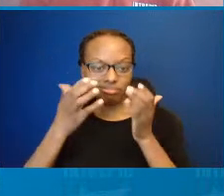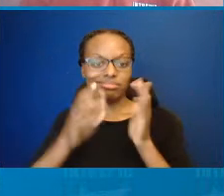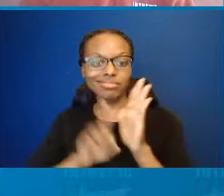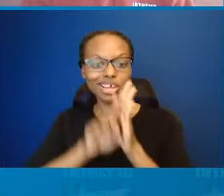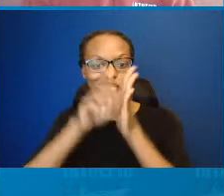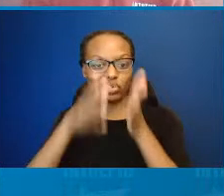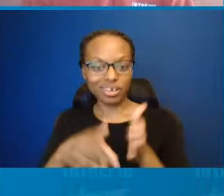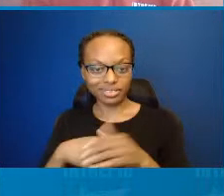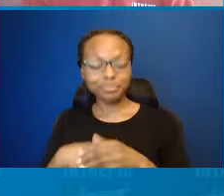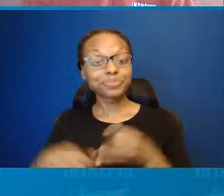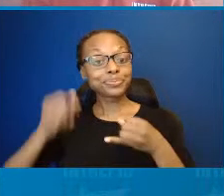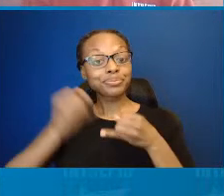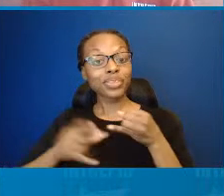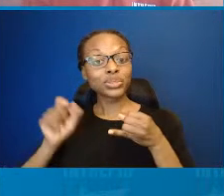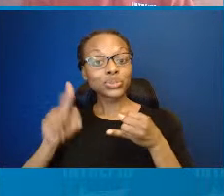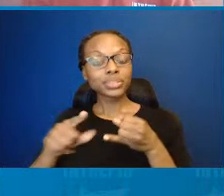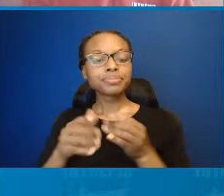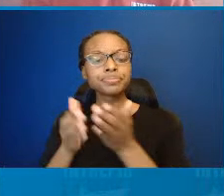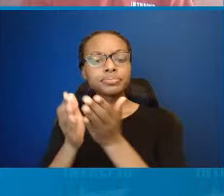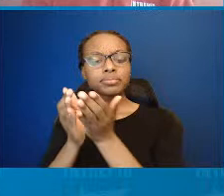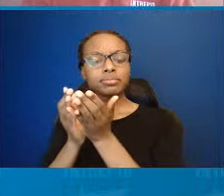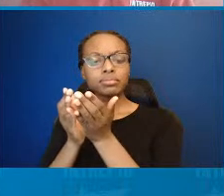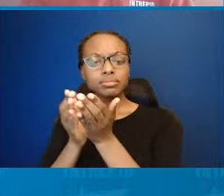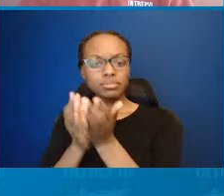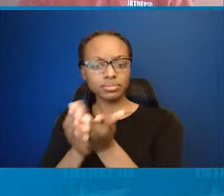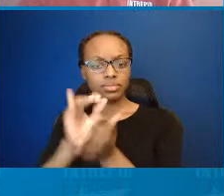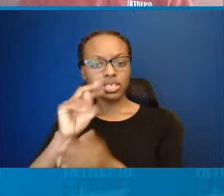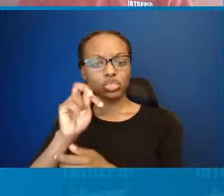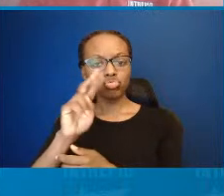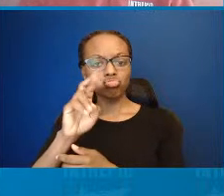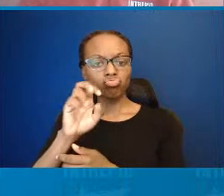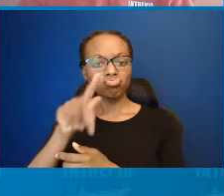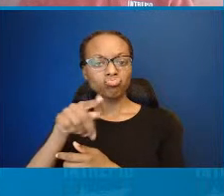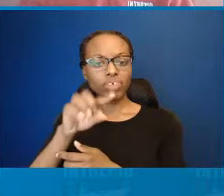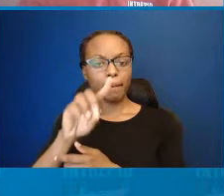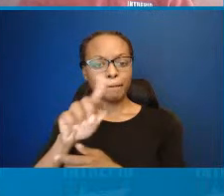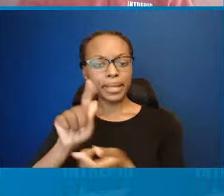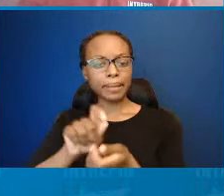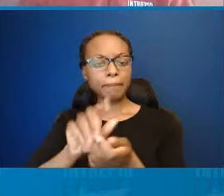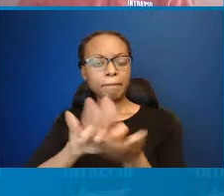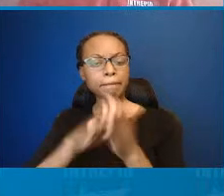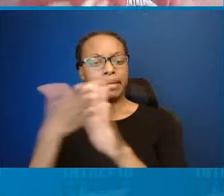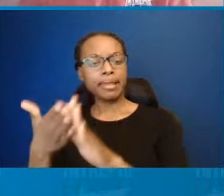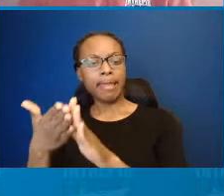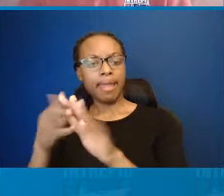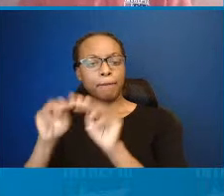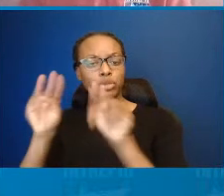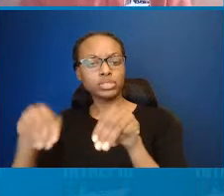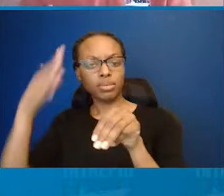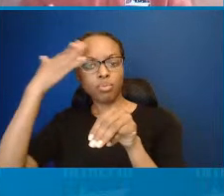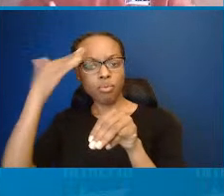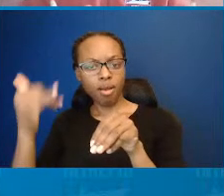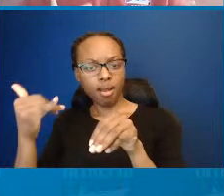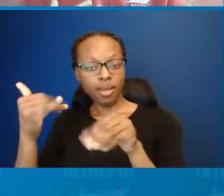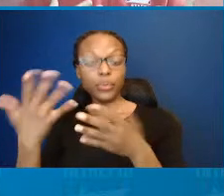Last question. Why was the Intrepid converted to a museum? Well, our founders, Zachary and Elizabeth